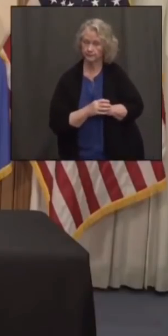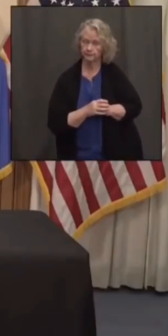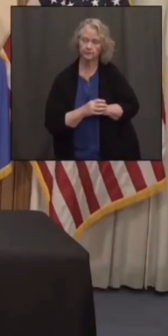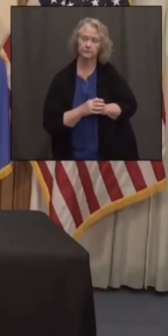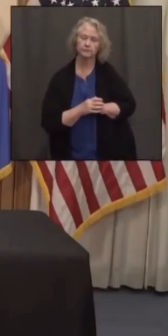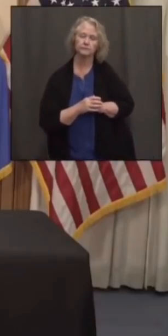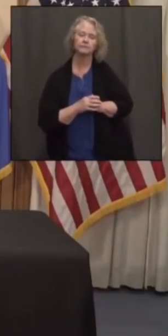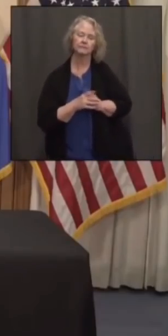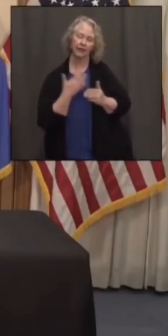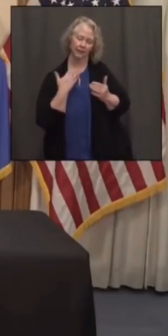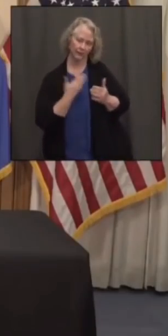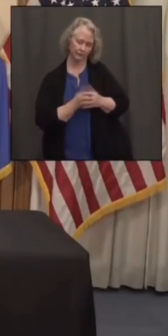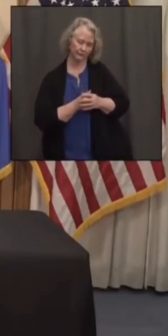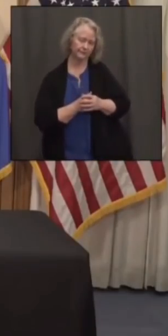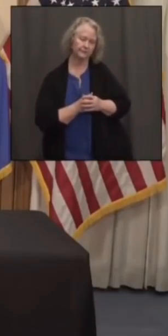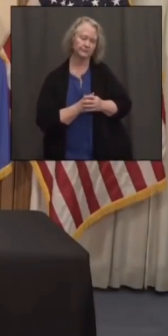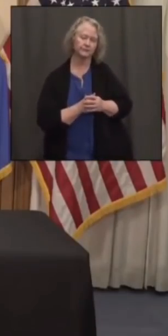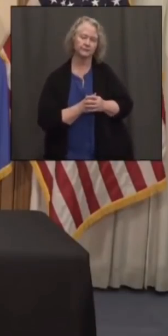Thank you.